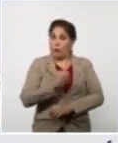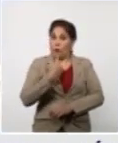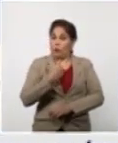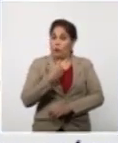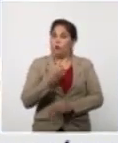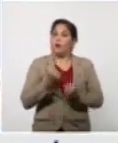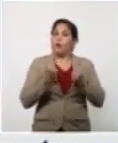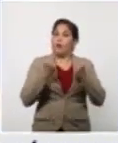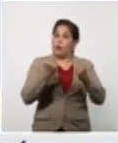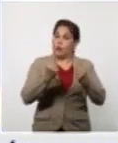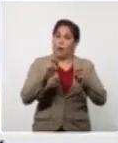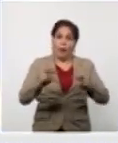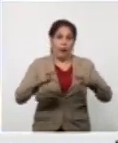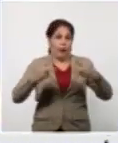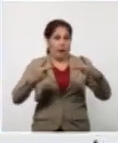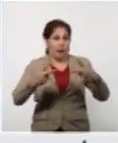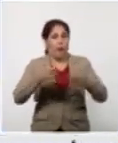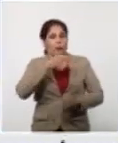of